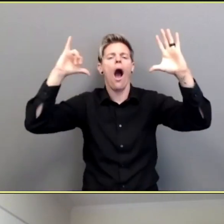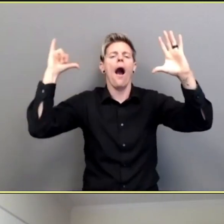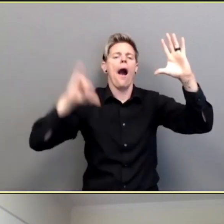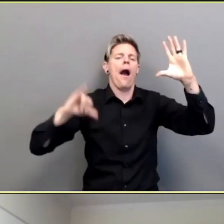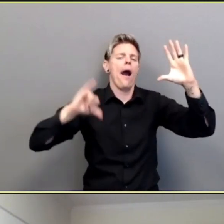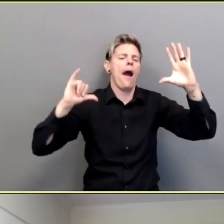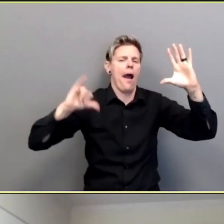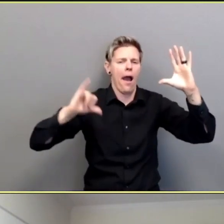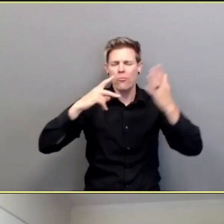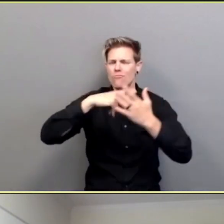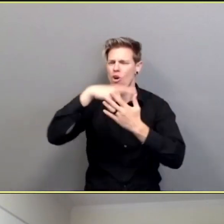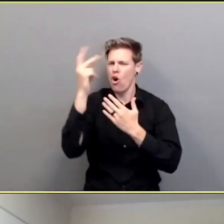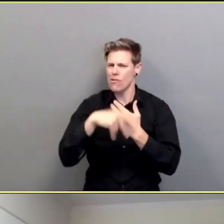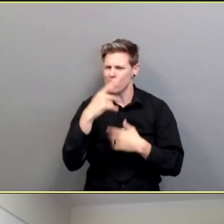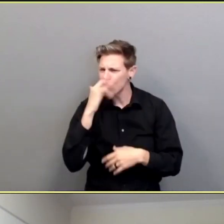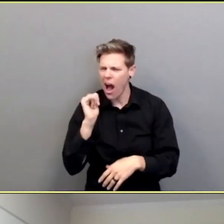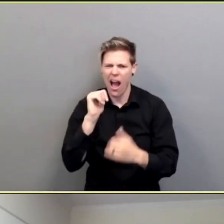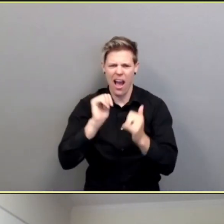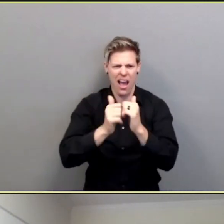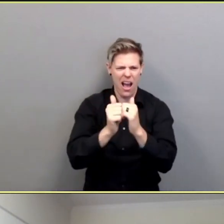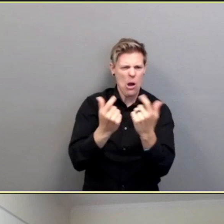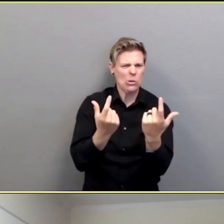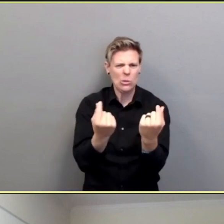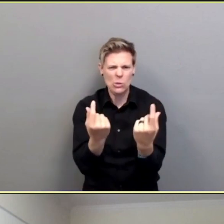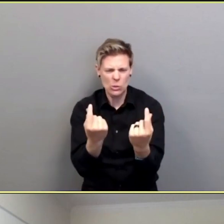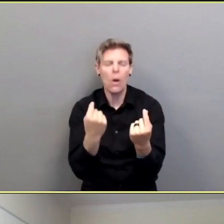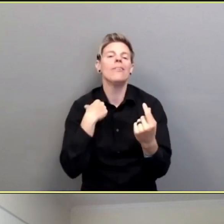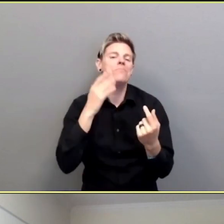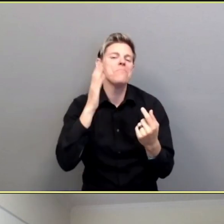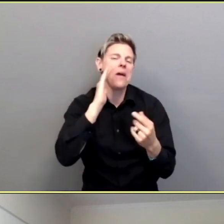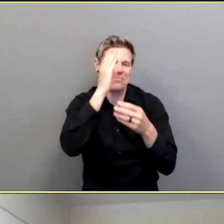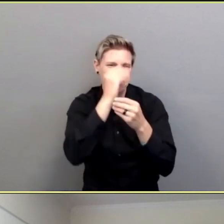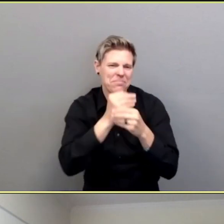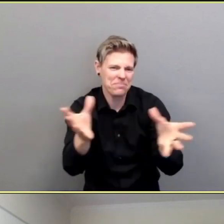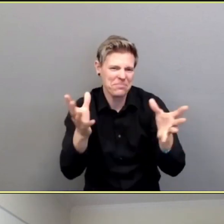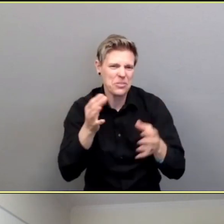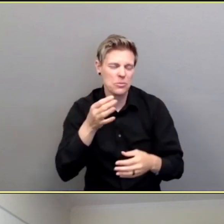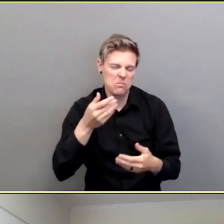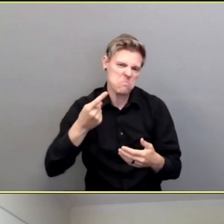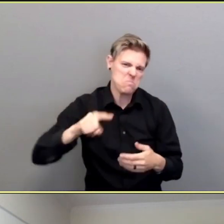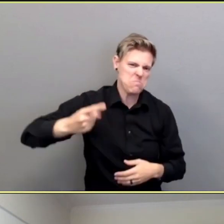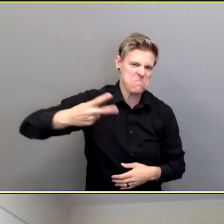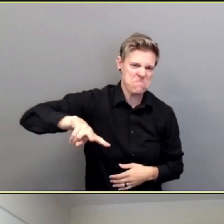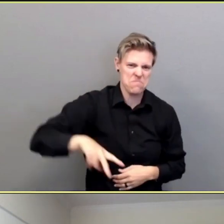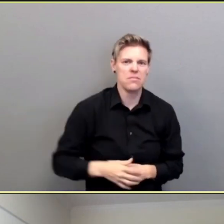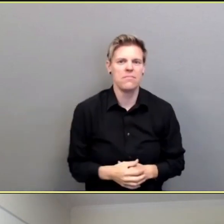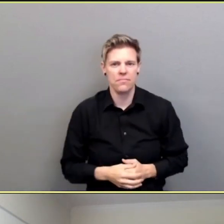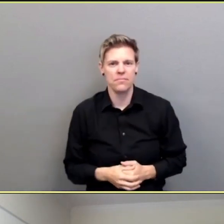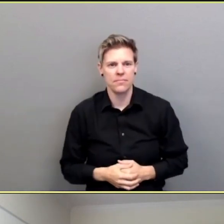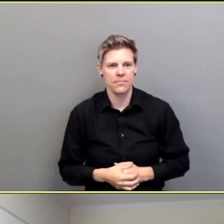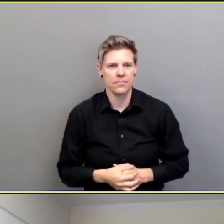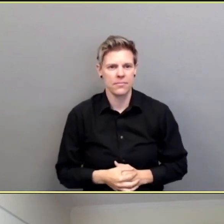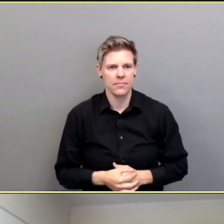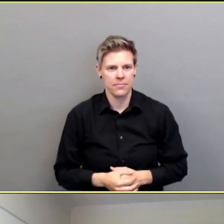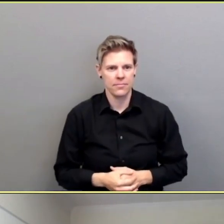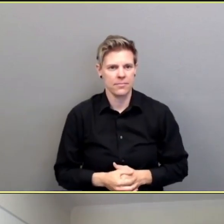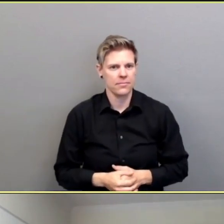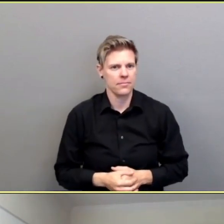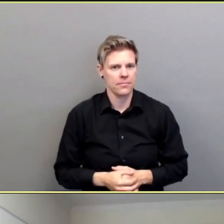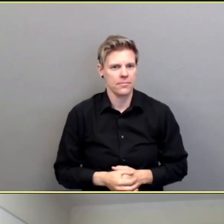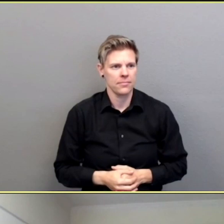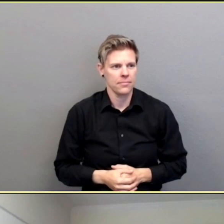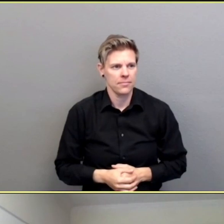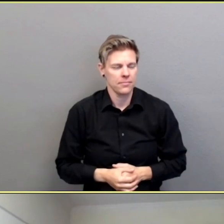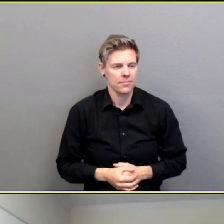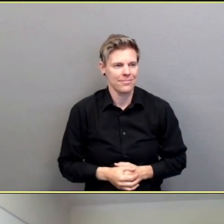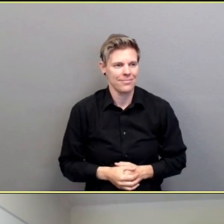more information for you next week. I think we can get that for you. Just to see, it's a sign up,